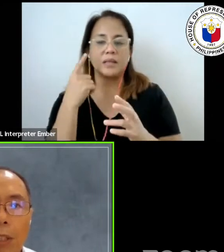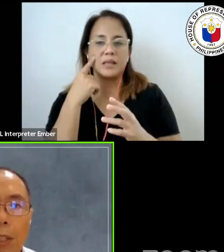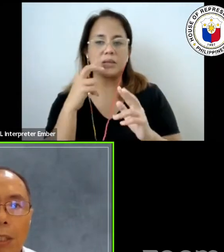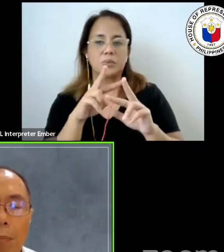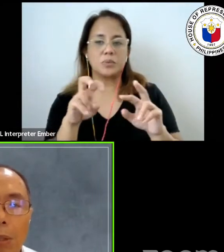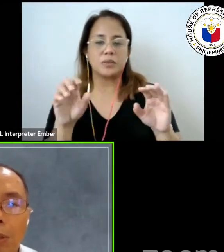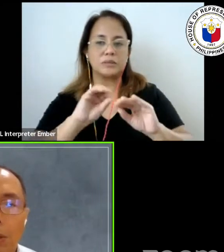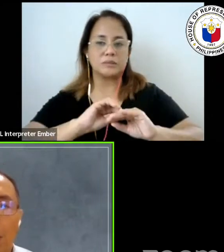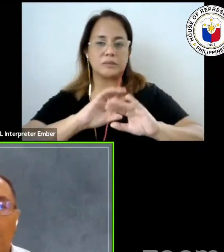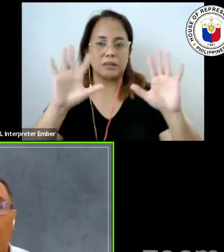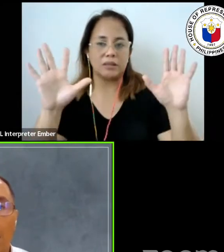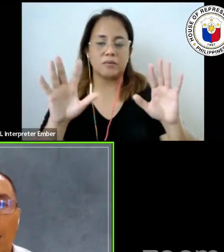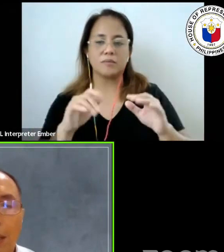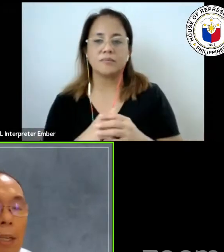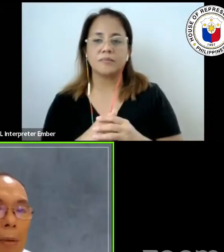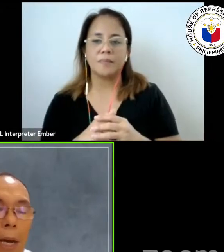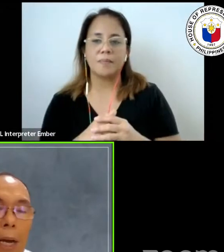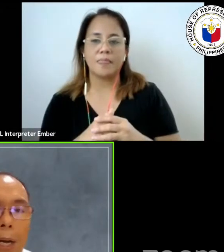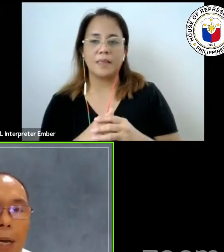was very clear about the